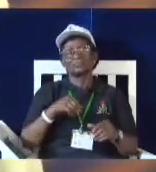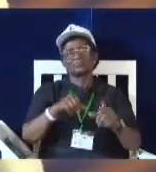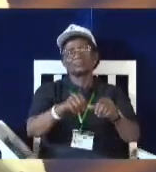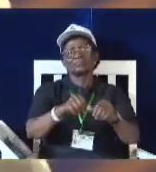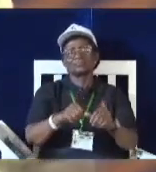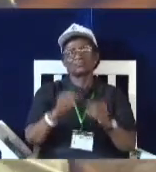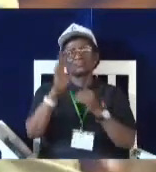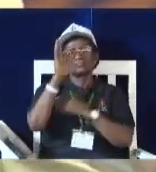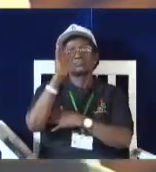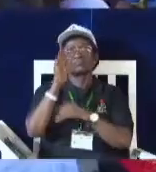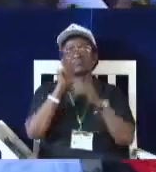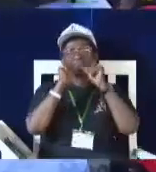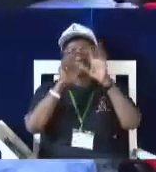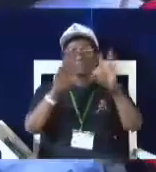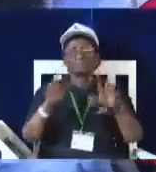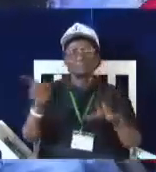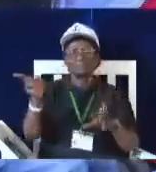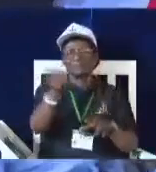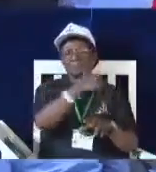God bless you.